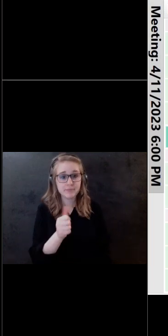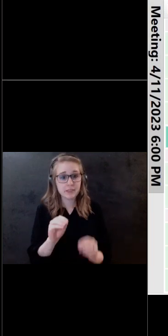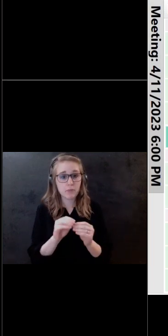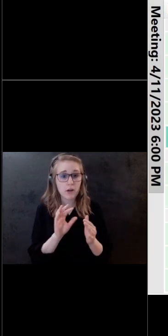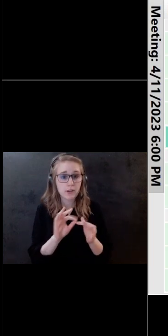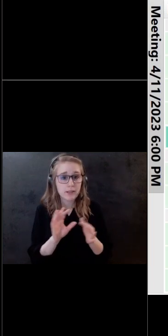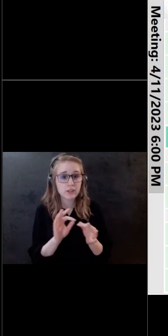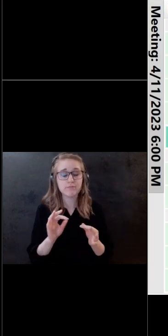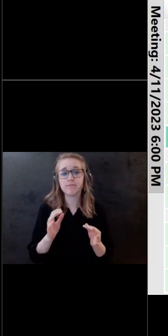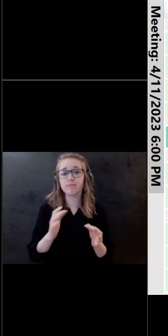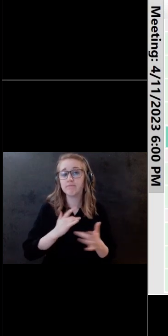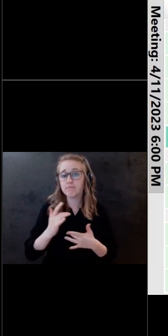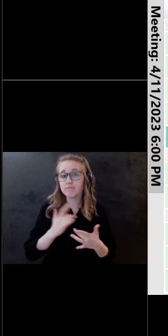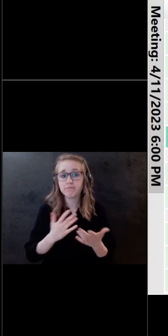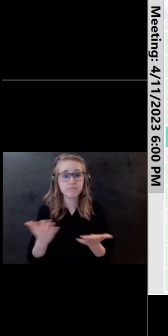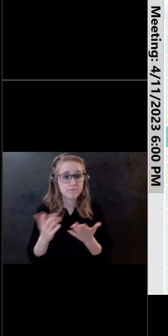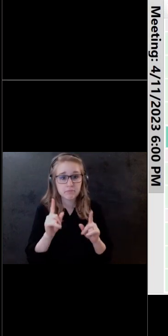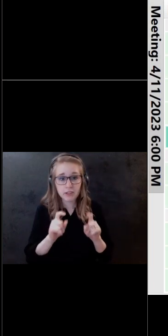comments from my colleagues about this item?